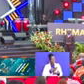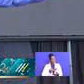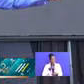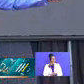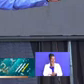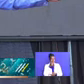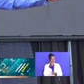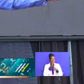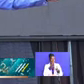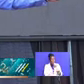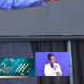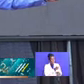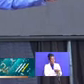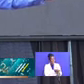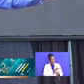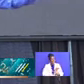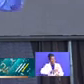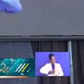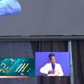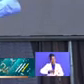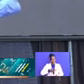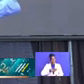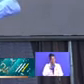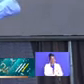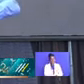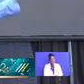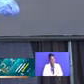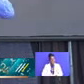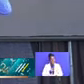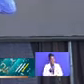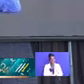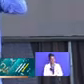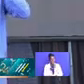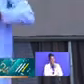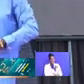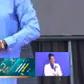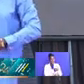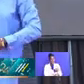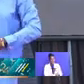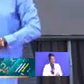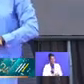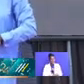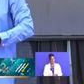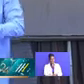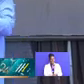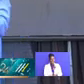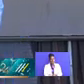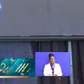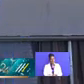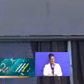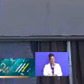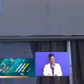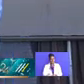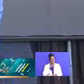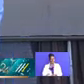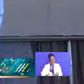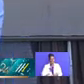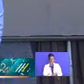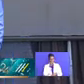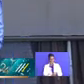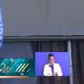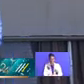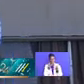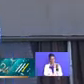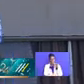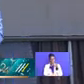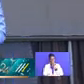talking about it from the Nigerian side of the family my father is a ghanian so and I'm a swis citizen so I'm a United Nation